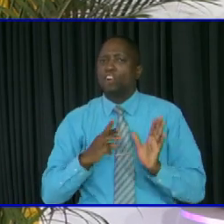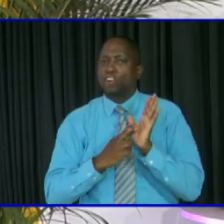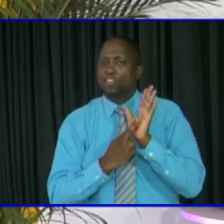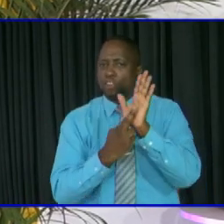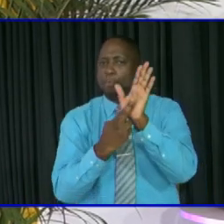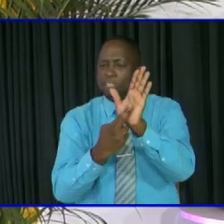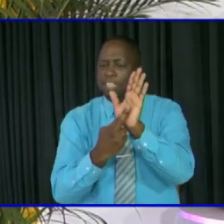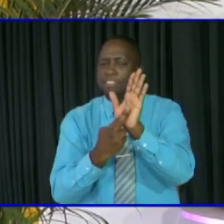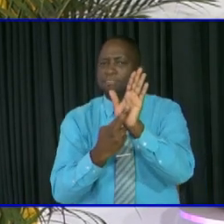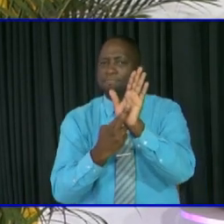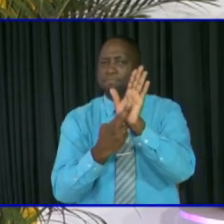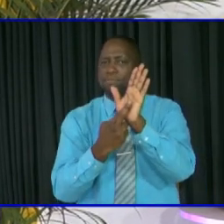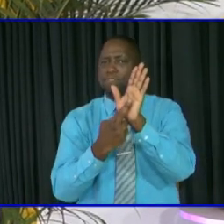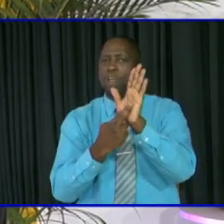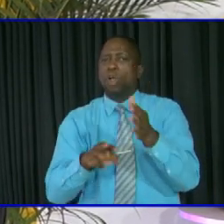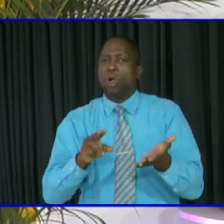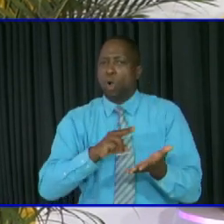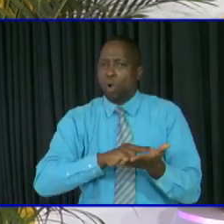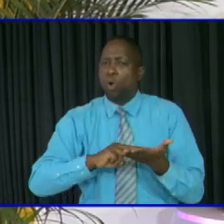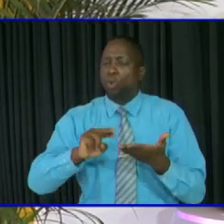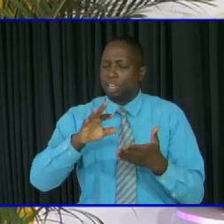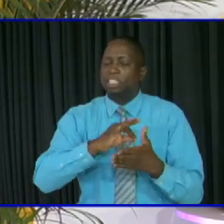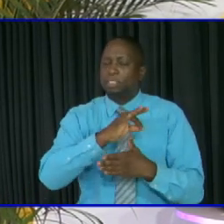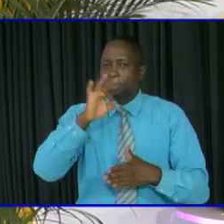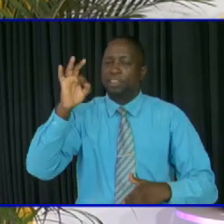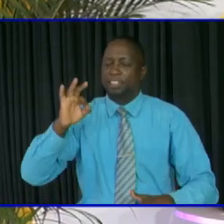spirituality cannot be borrowed.